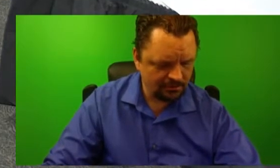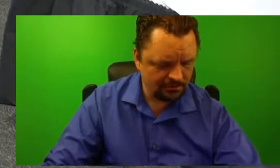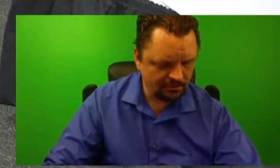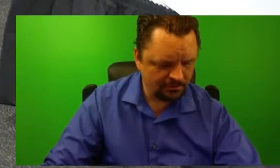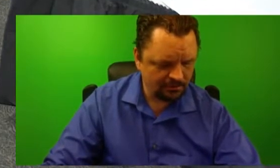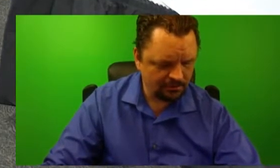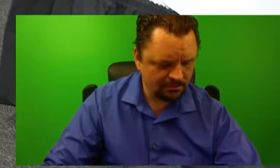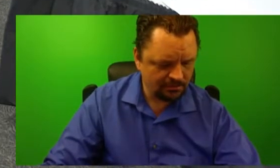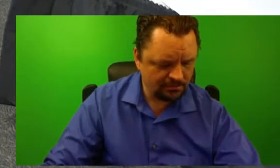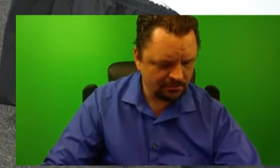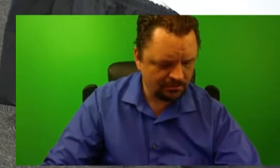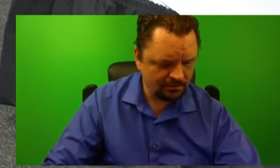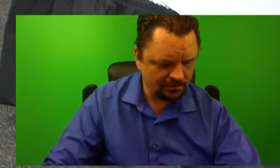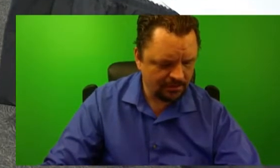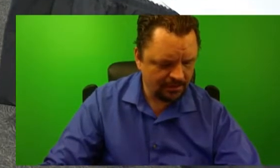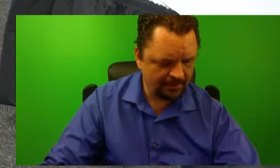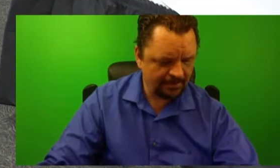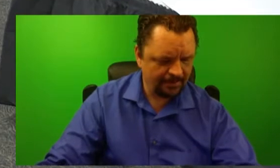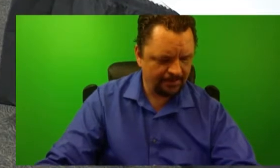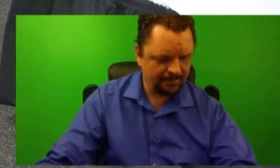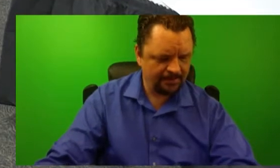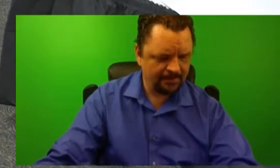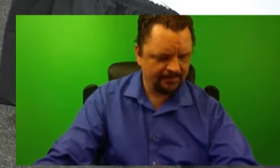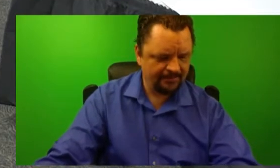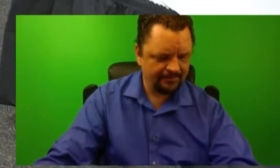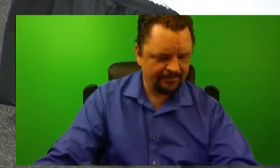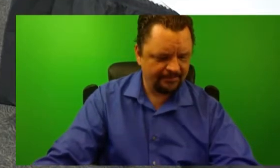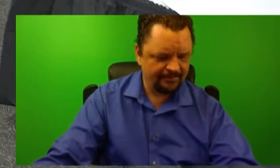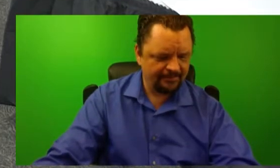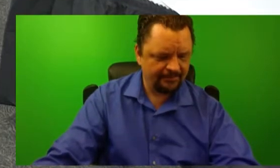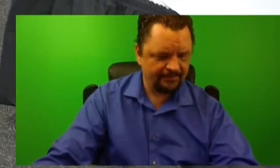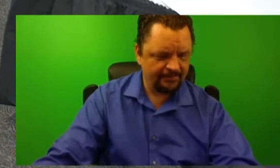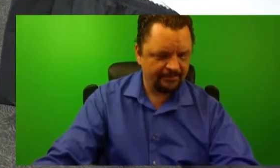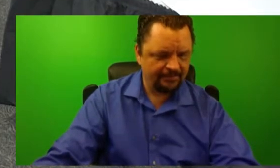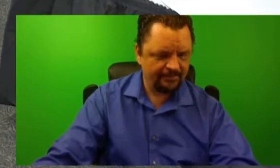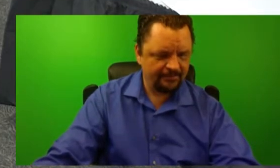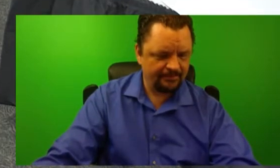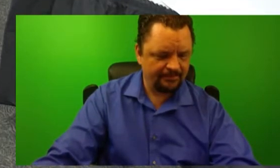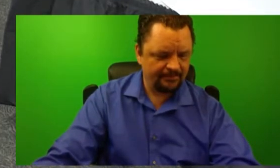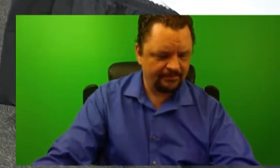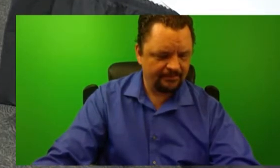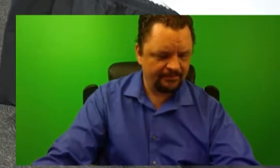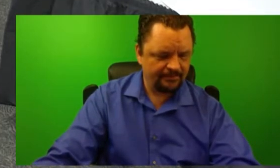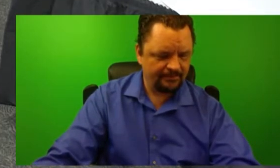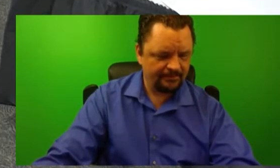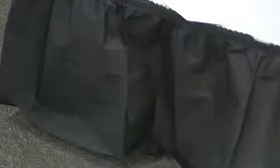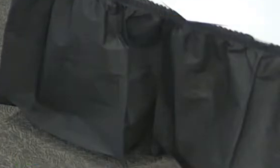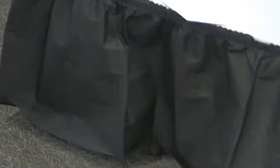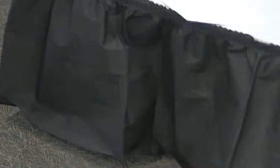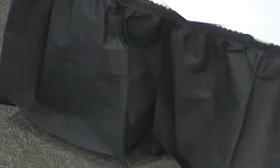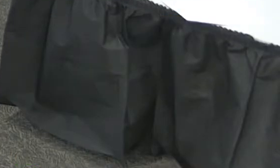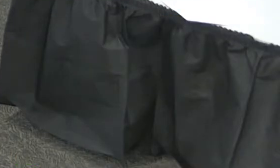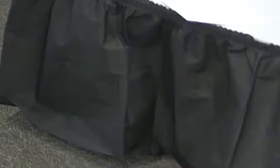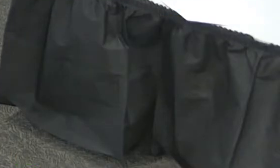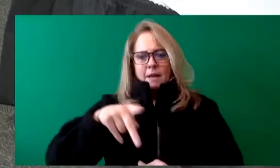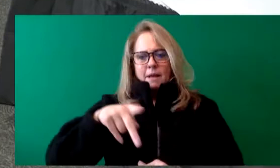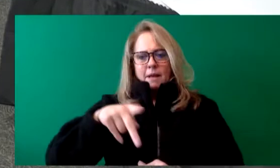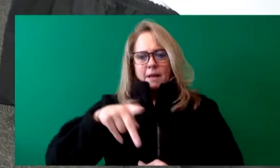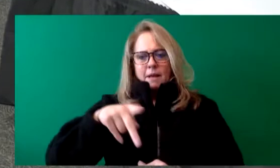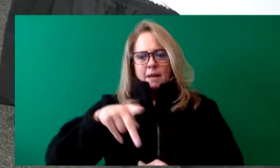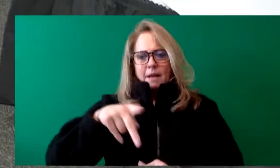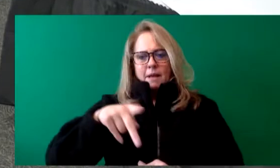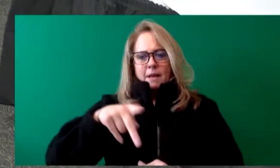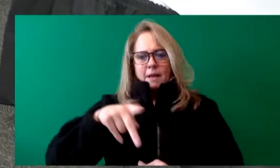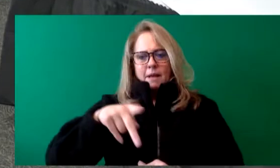Anjali Jean, who runs our Pikes Peak United Way 211 team. And Miriam Yost, who's kind of known as the